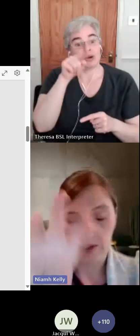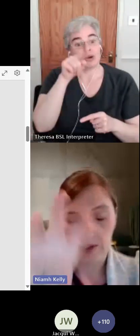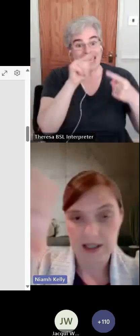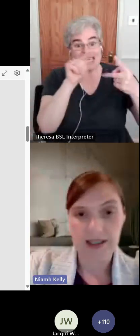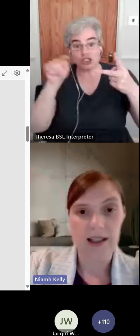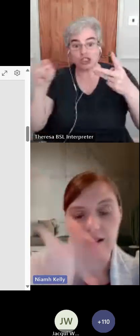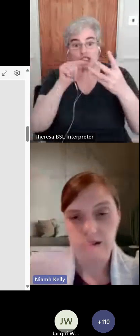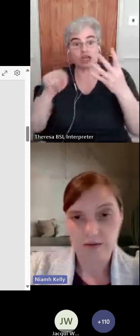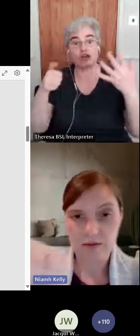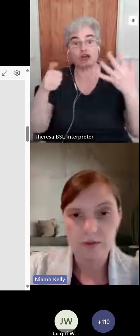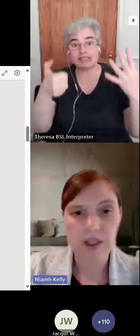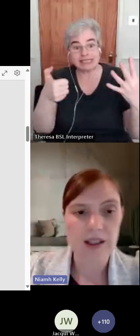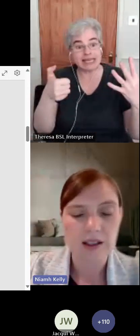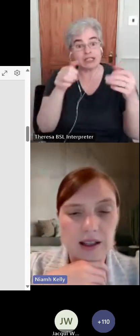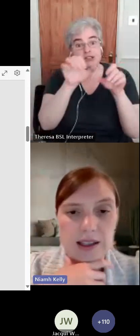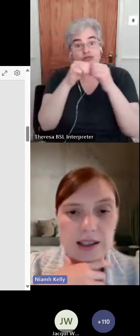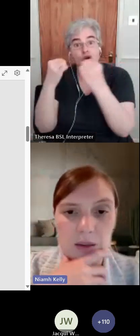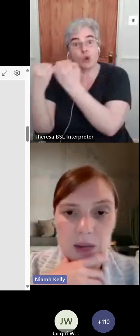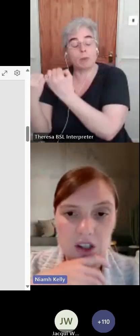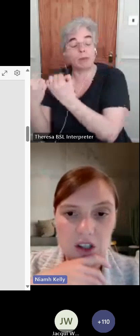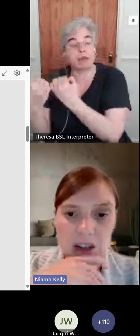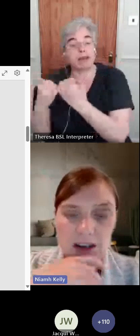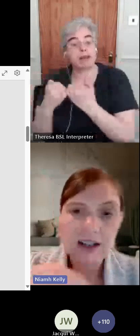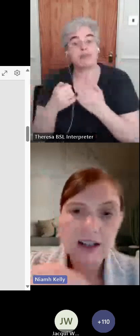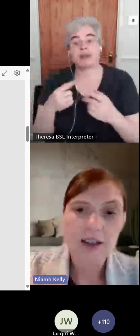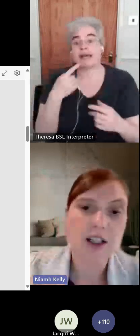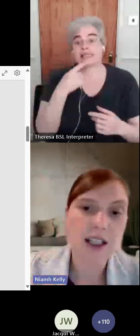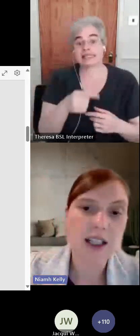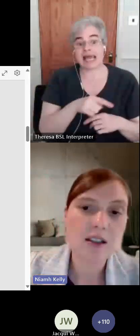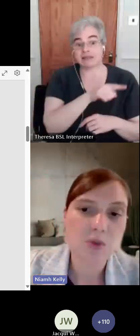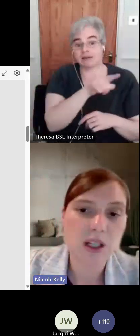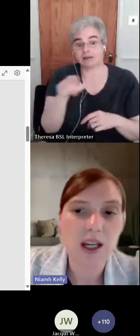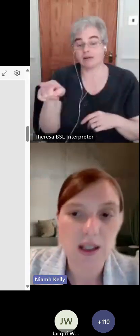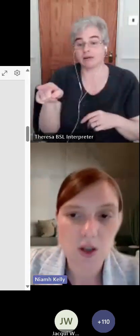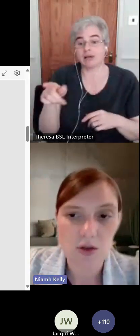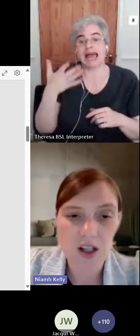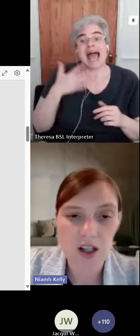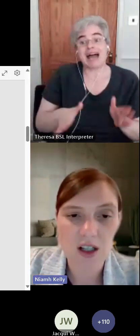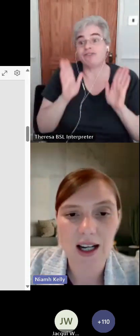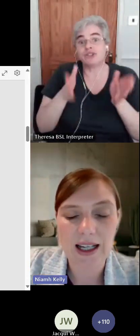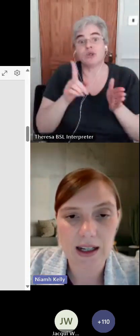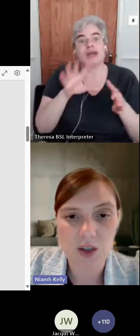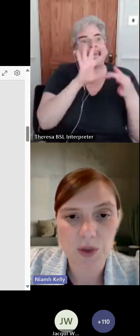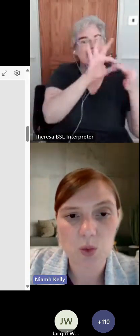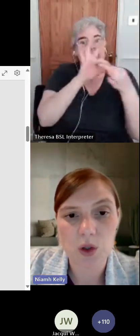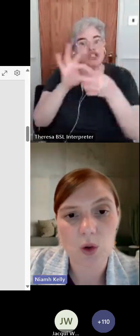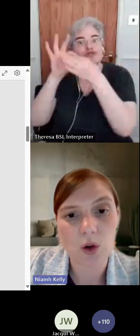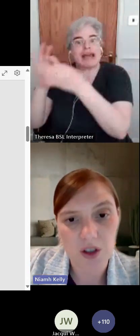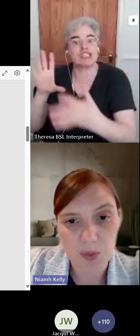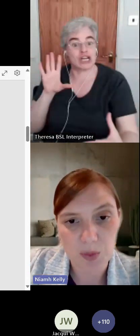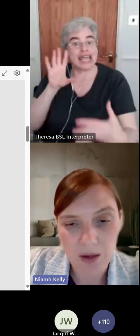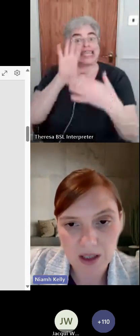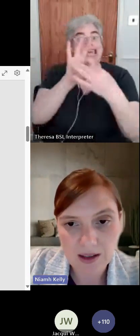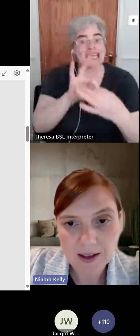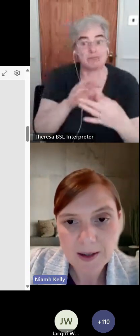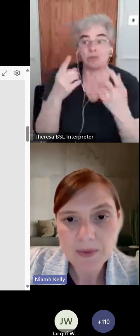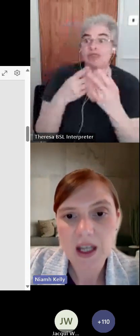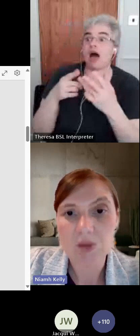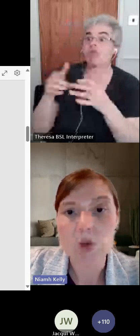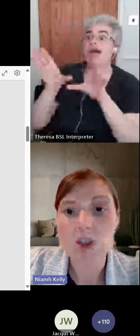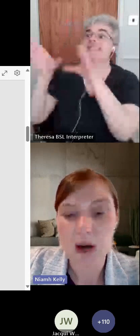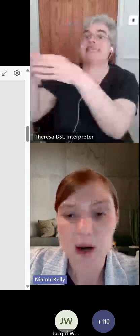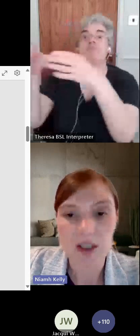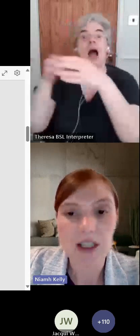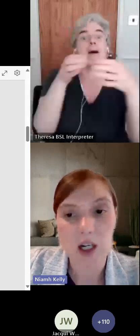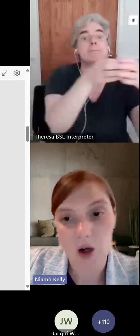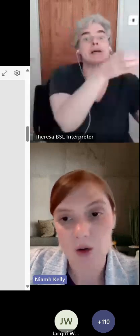groups, the six things that I mentioned there needs to be interaction and engagement with other departments,